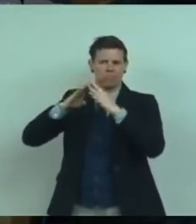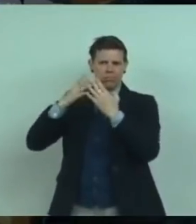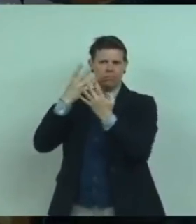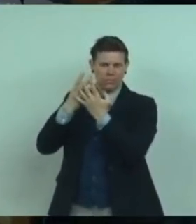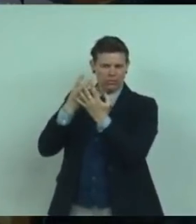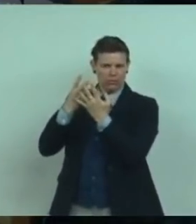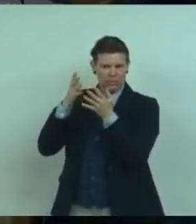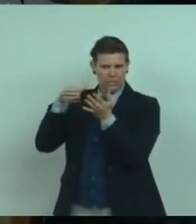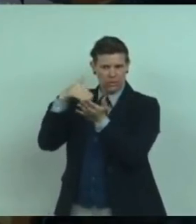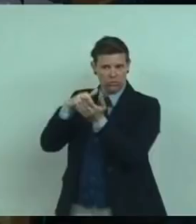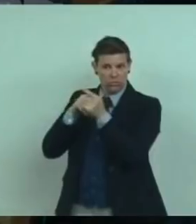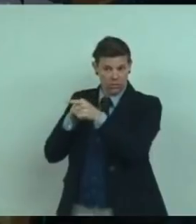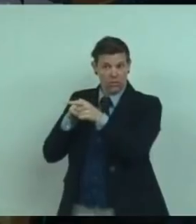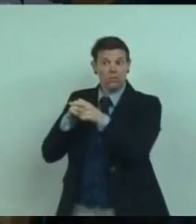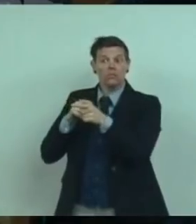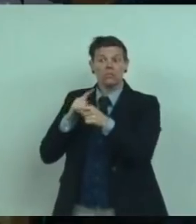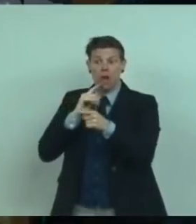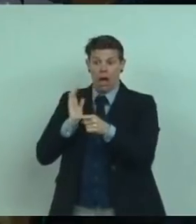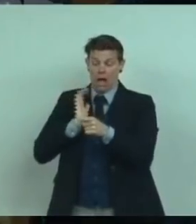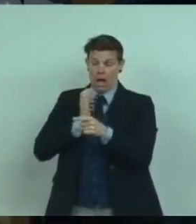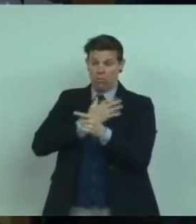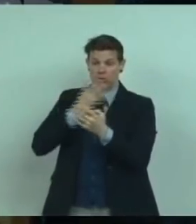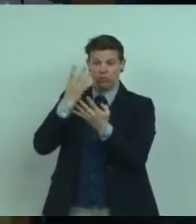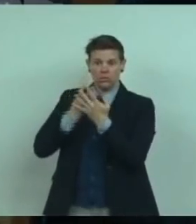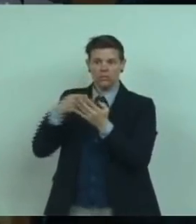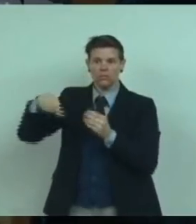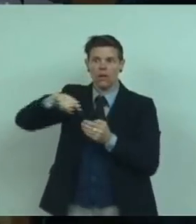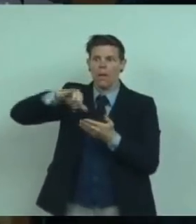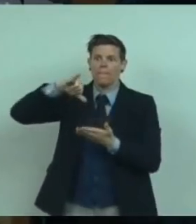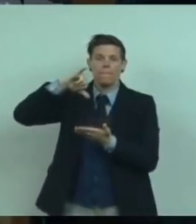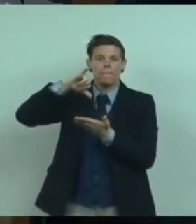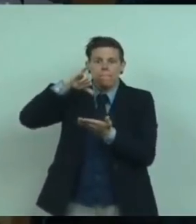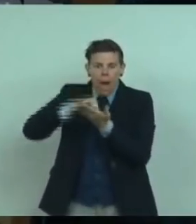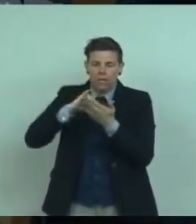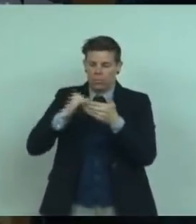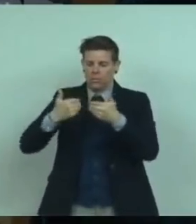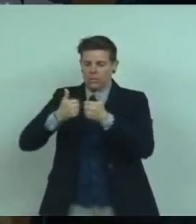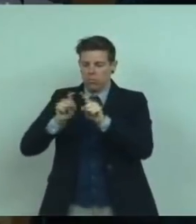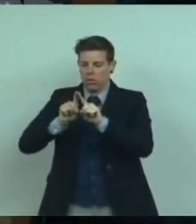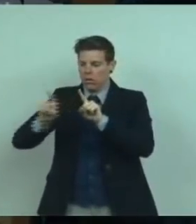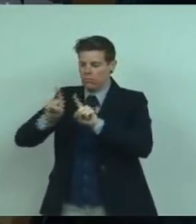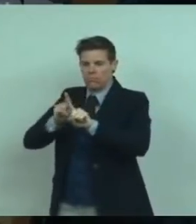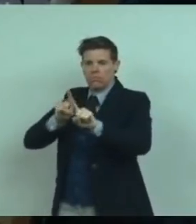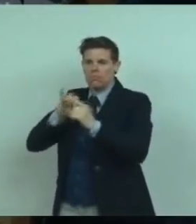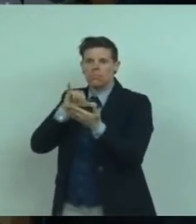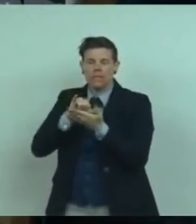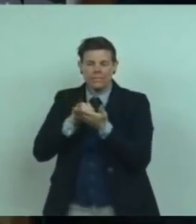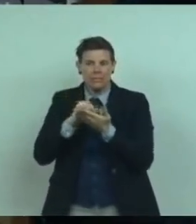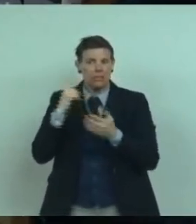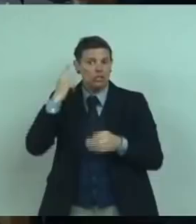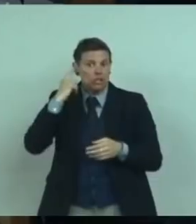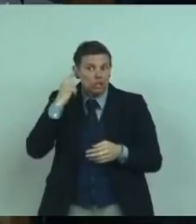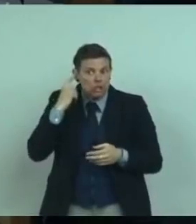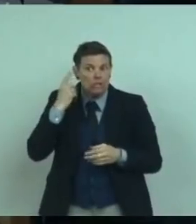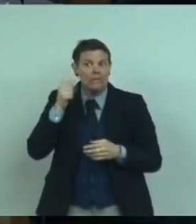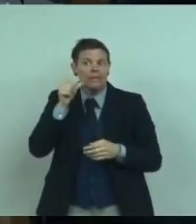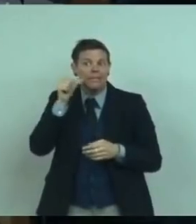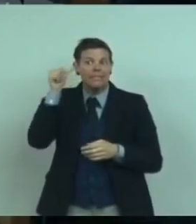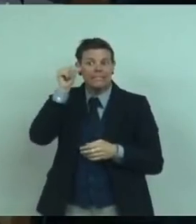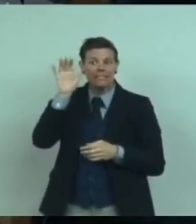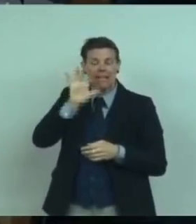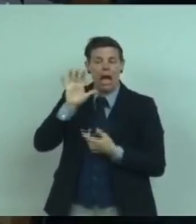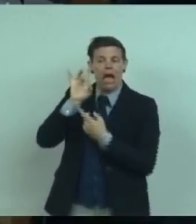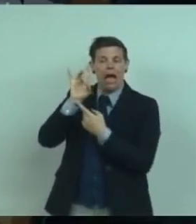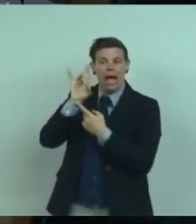at that facility. And we learned yesterday that 80 people there were potentially exposed to COVID-19. Department of Corrections and private